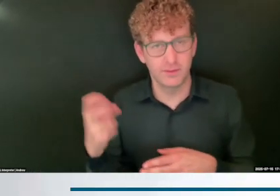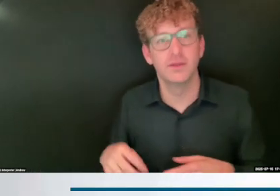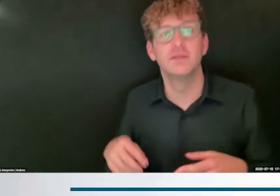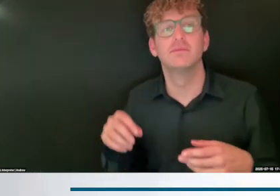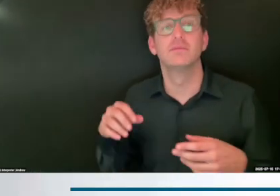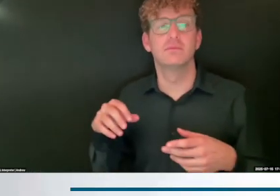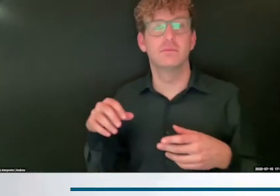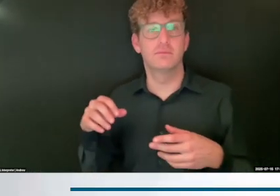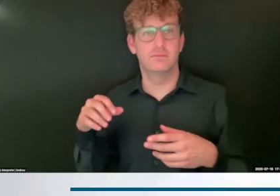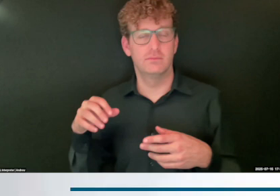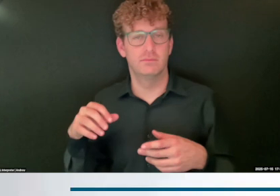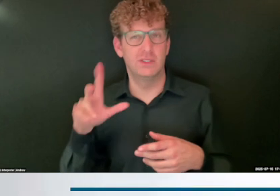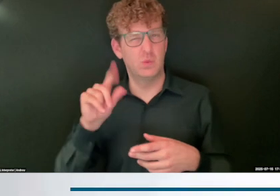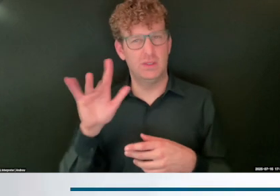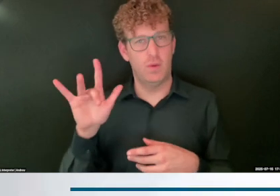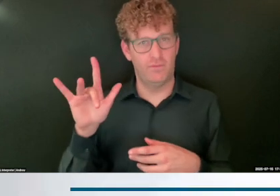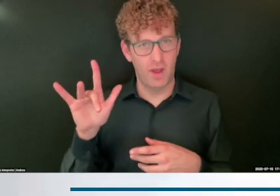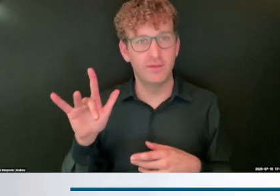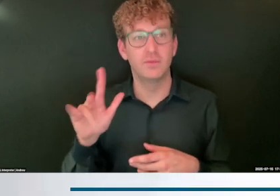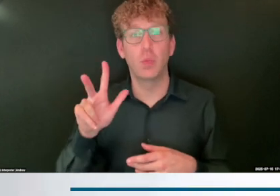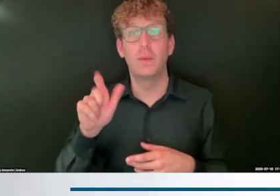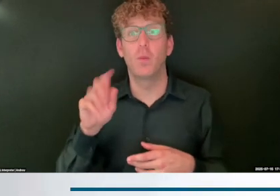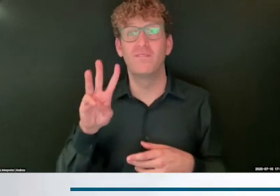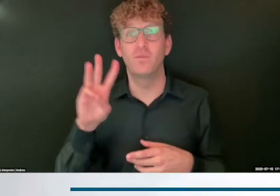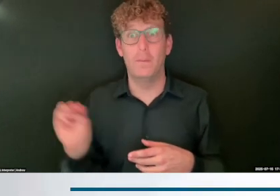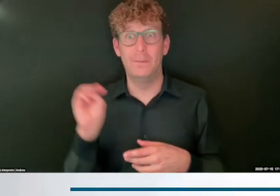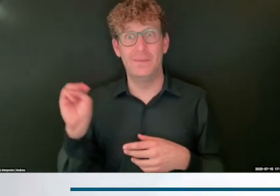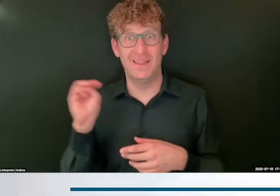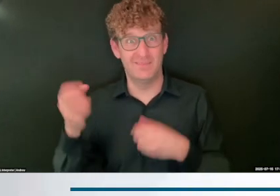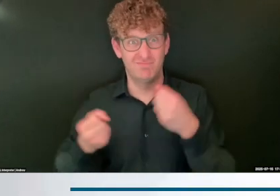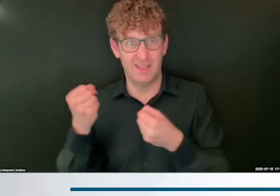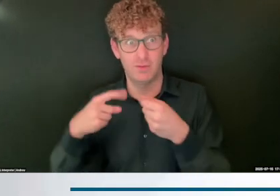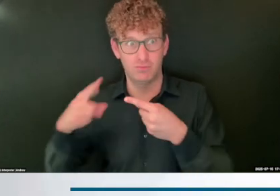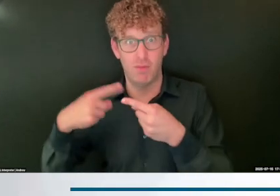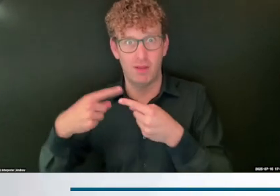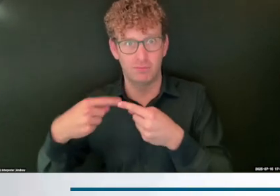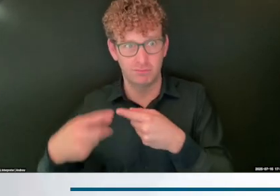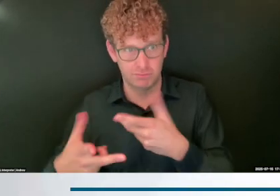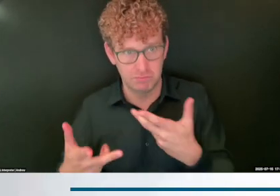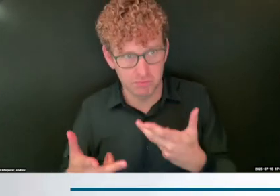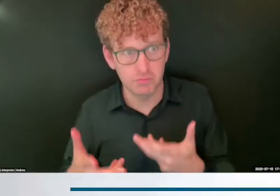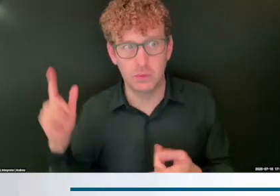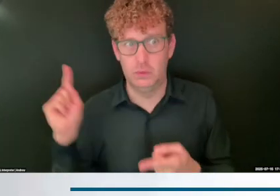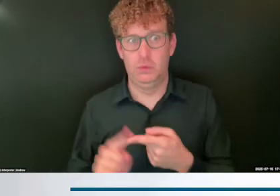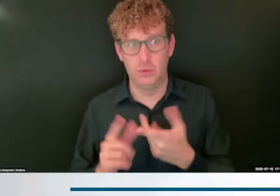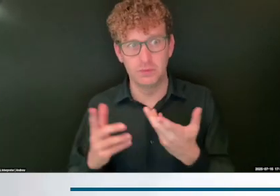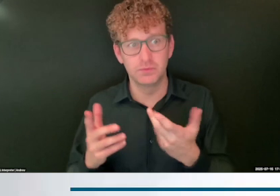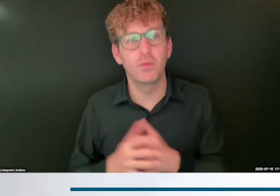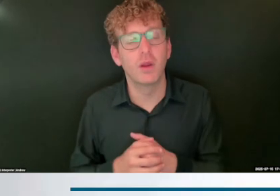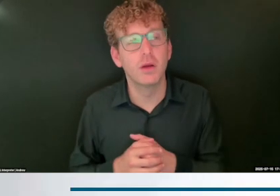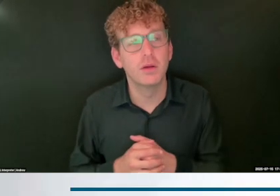Stockton. It featured a workforce development component in which paid fellows supported the bike and car share